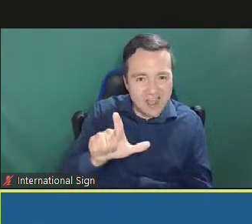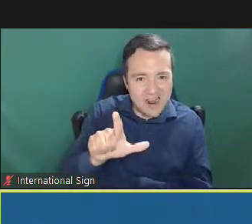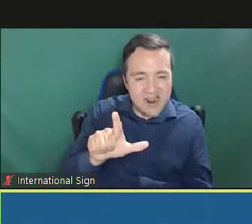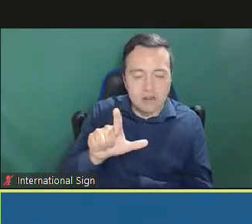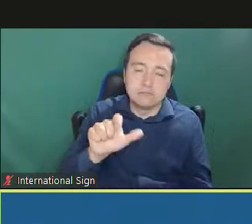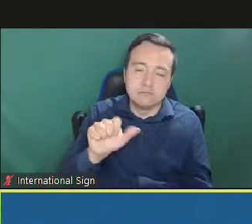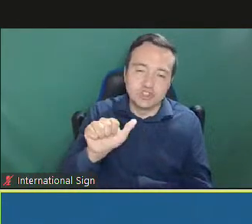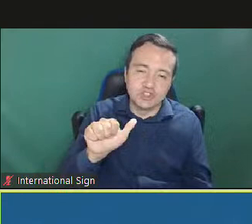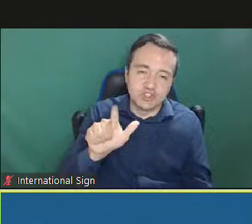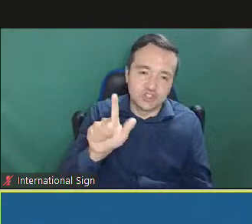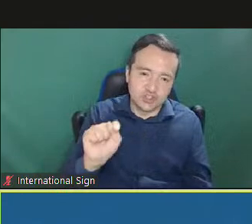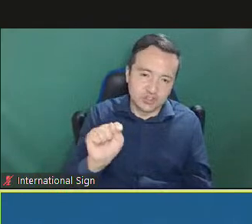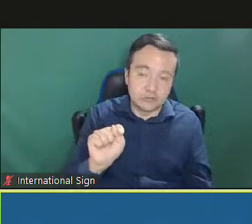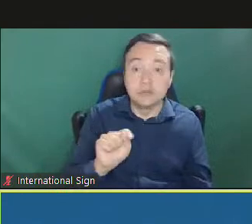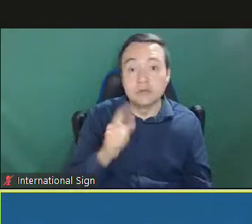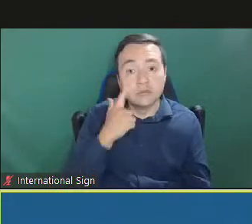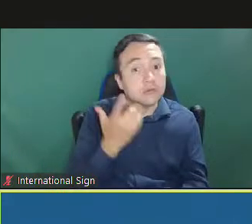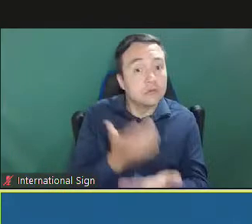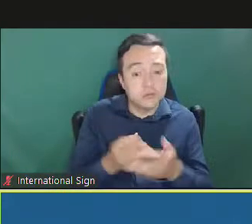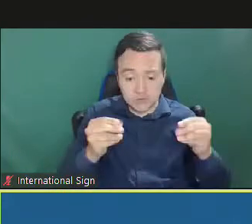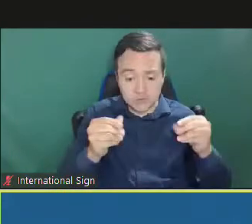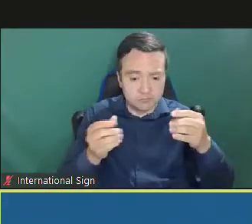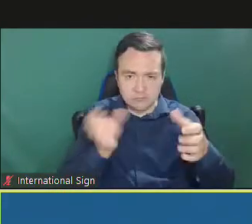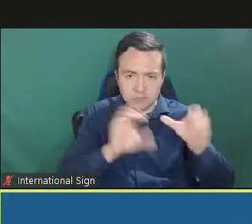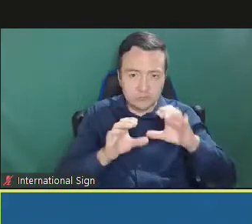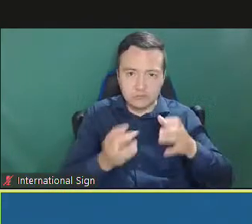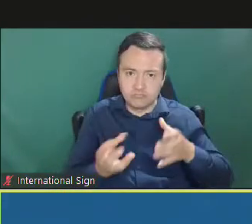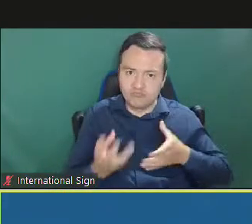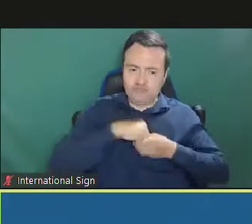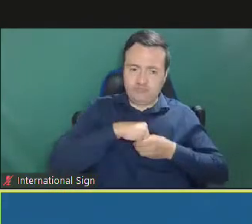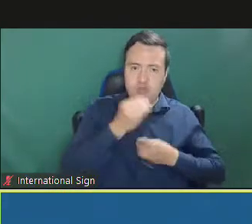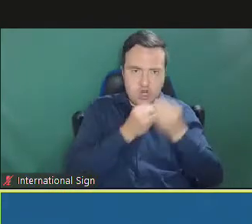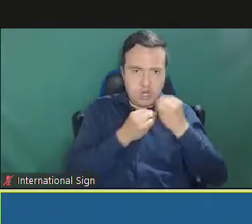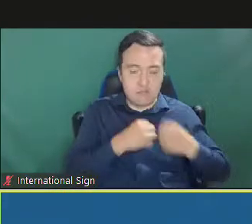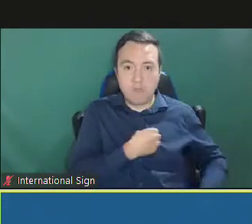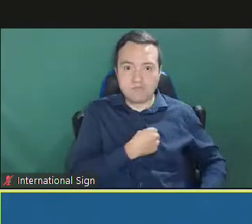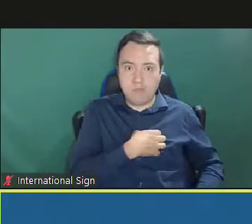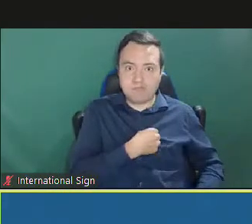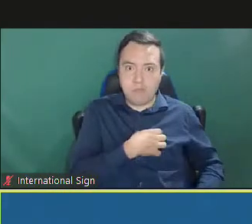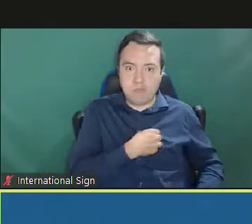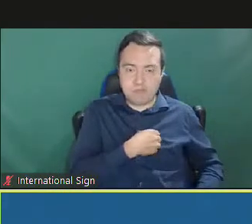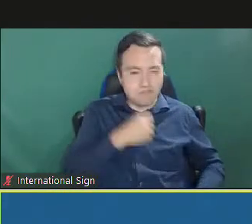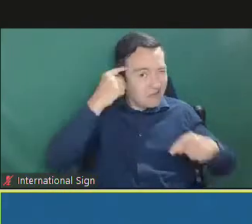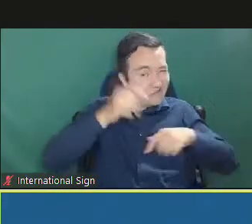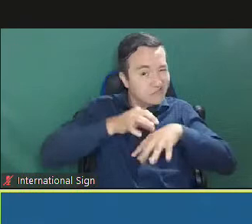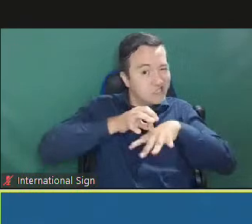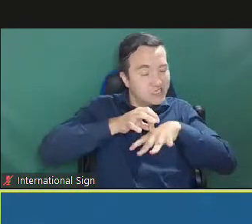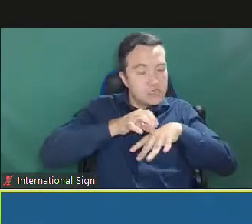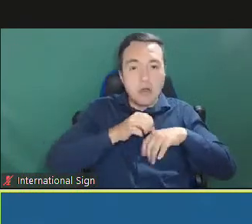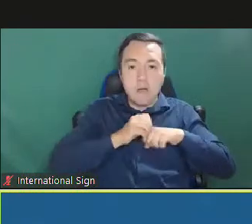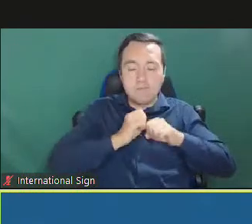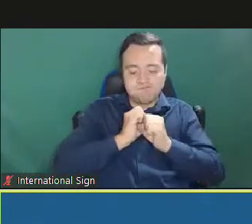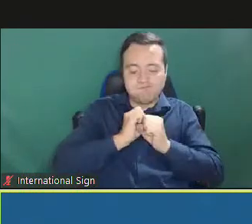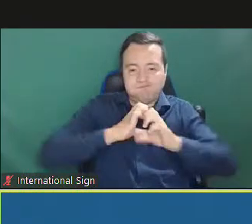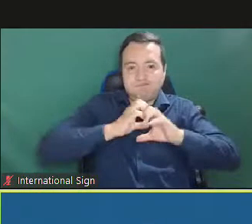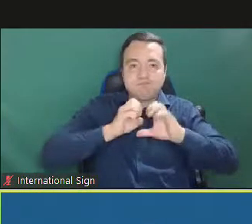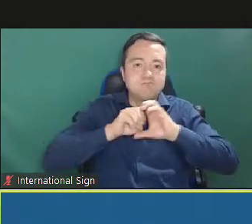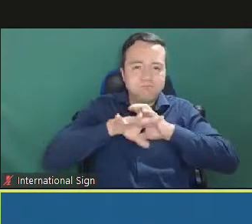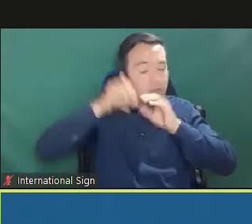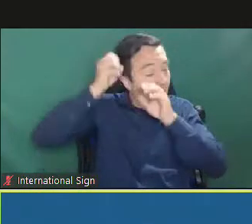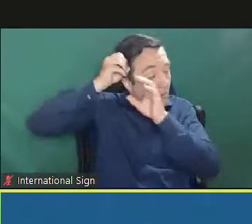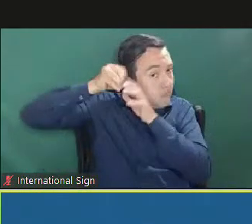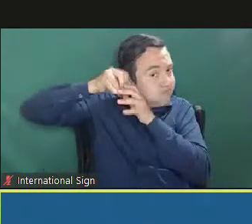heart disease and strokes. PAHO recently launched a tool, Cardiovascular Disease Prevention through Dietary